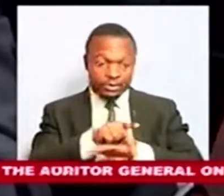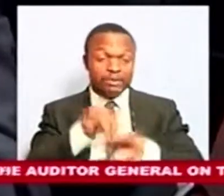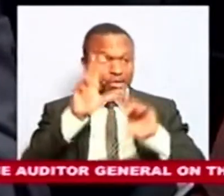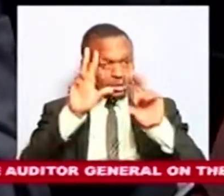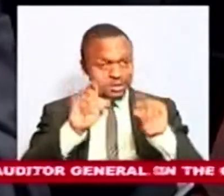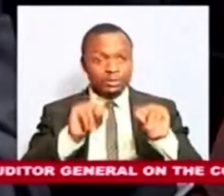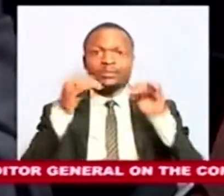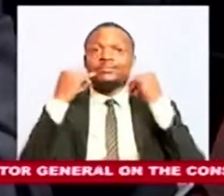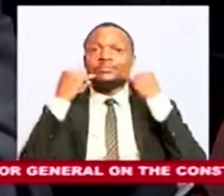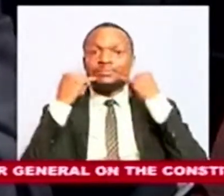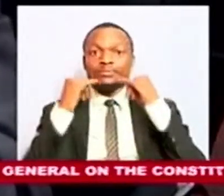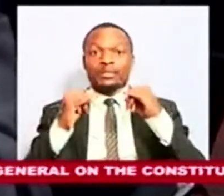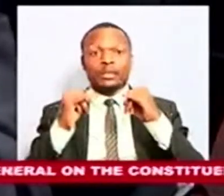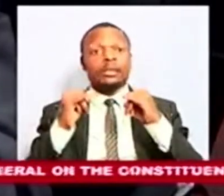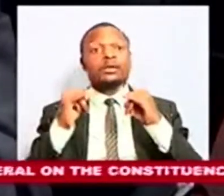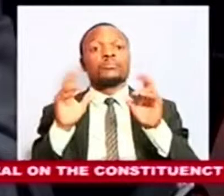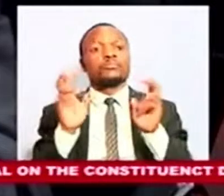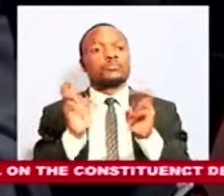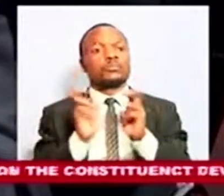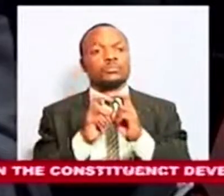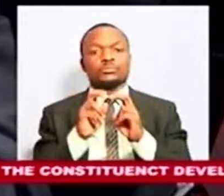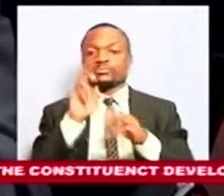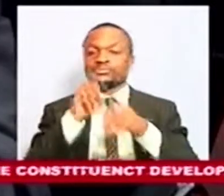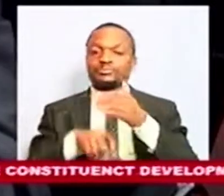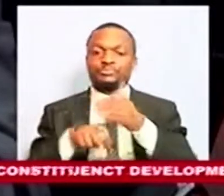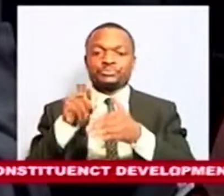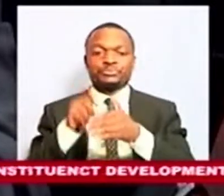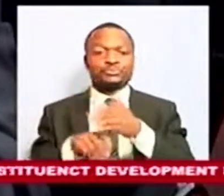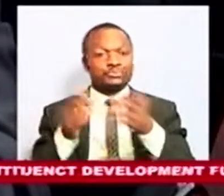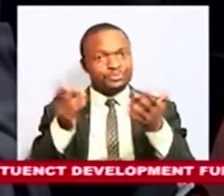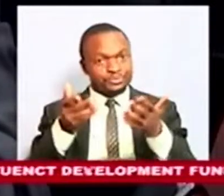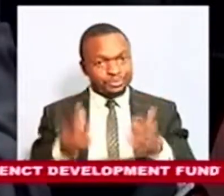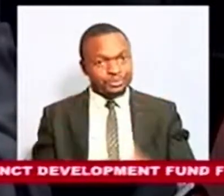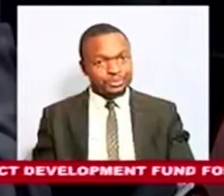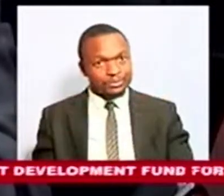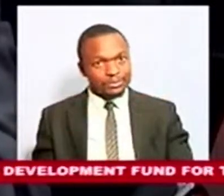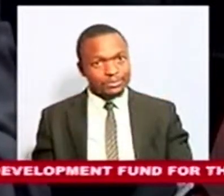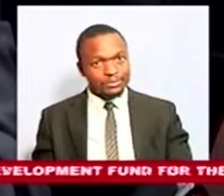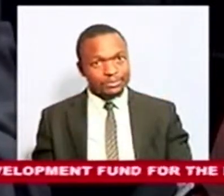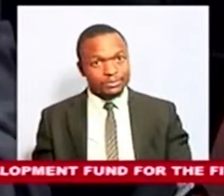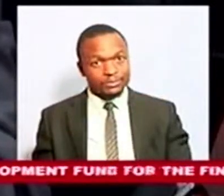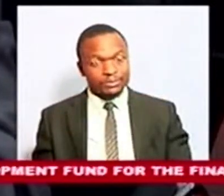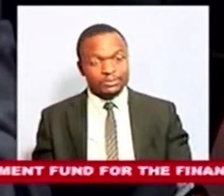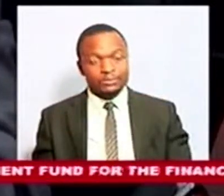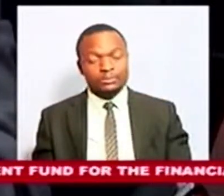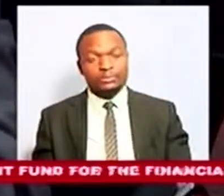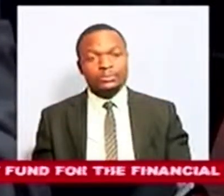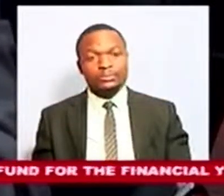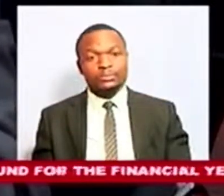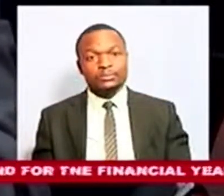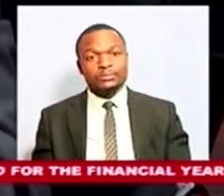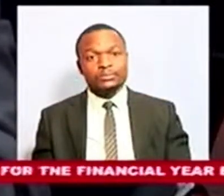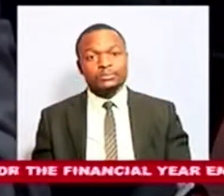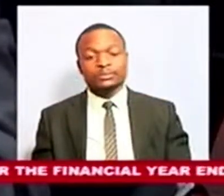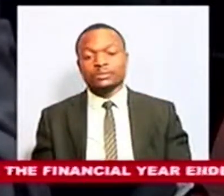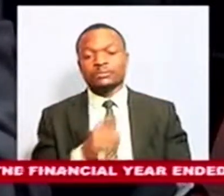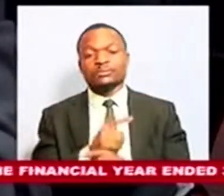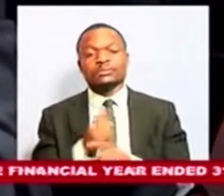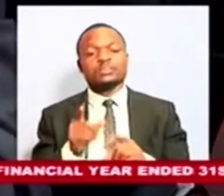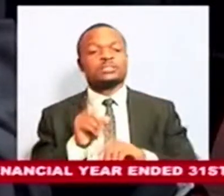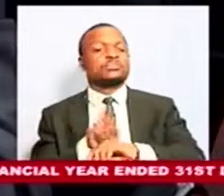detail of the contract sum, and there's just a